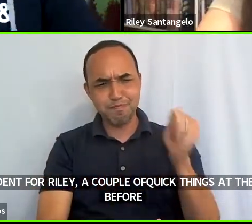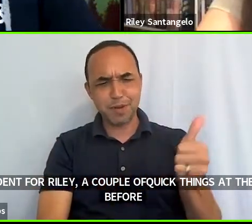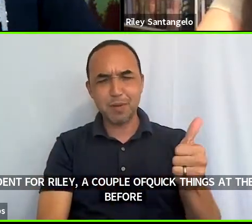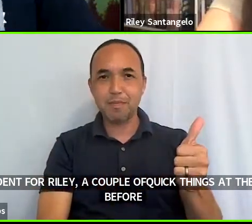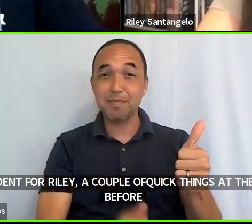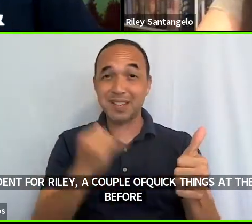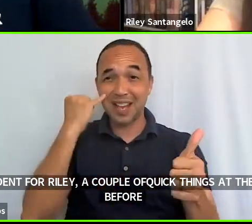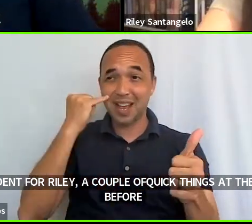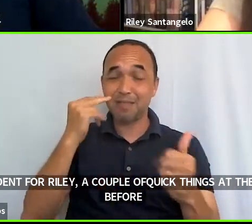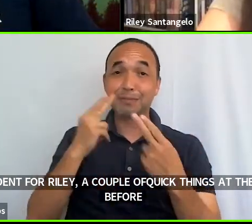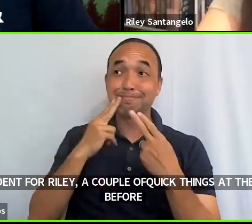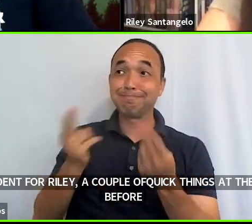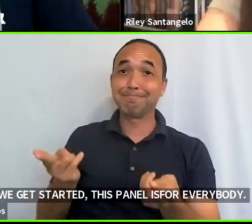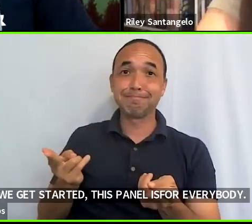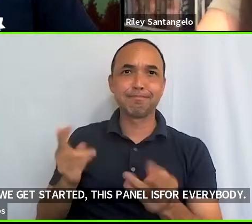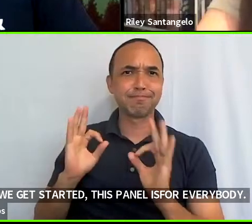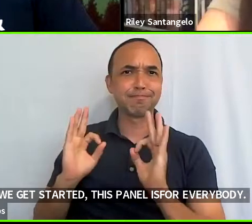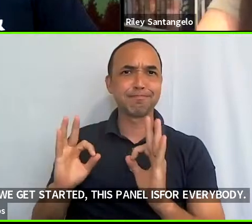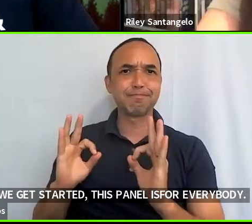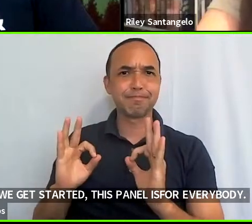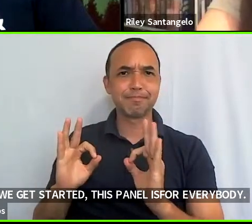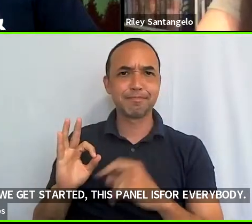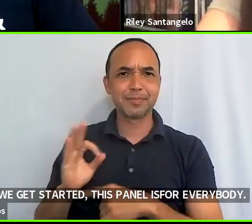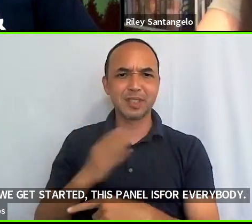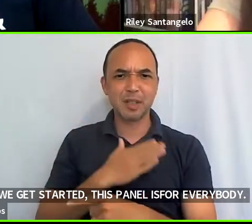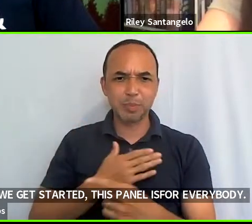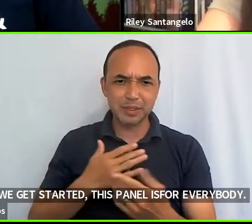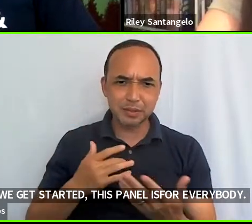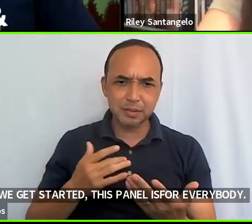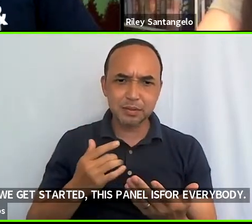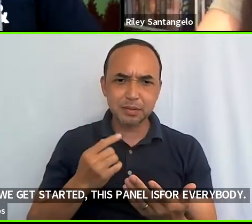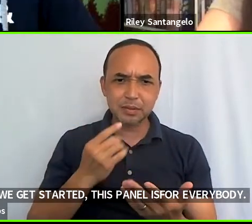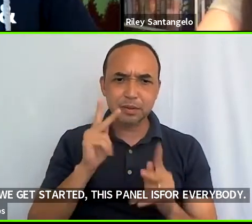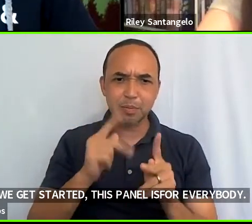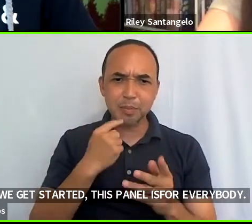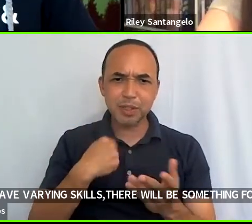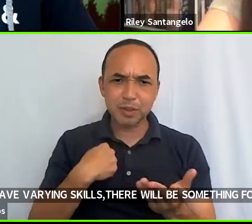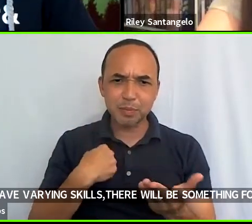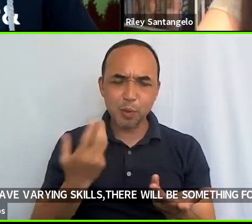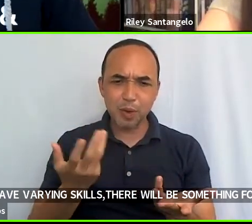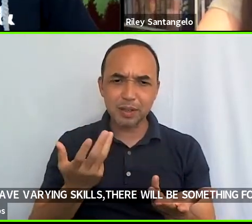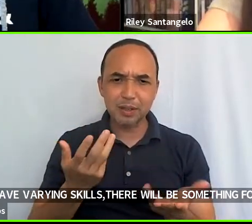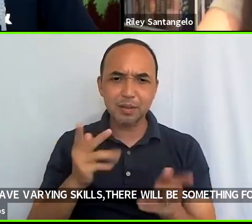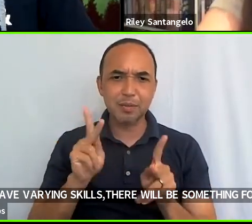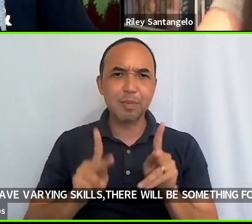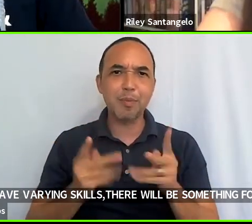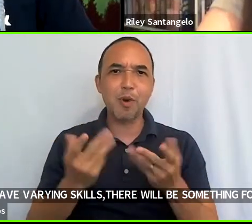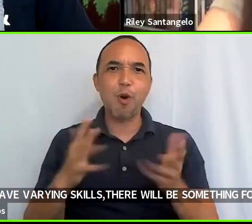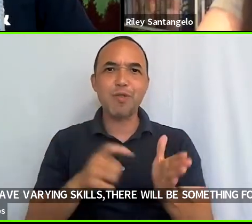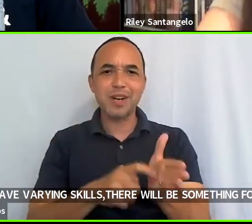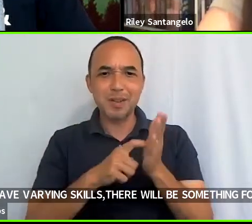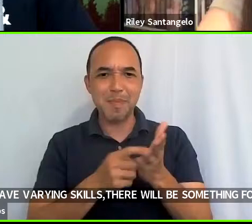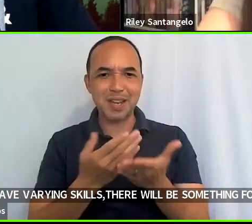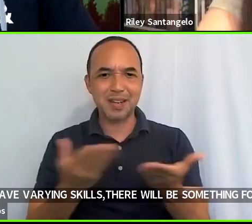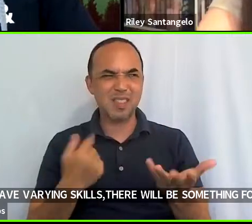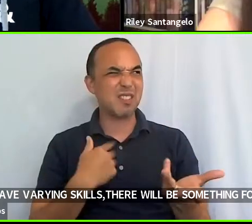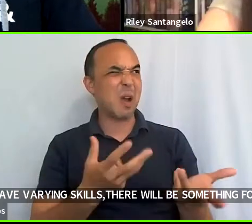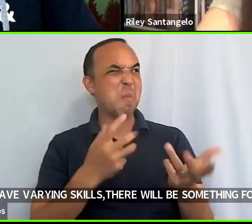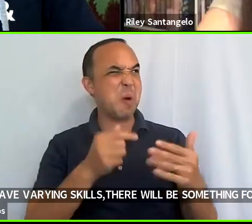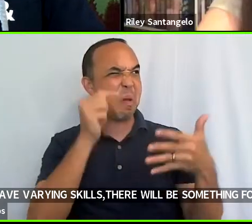various things. Please feel free. Why are people telling me? There's demands already in the chat. People are demanding stuff already.